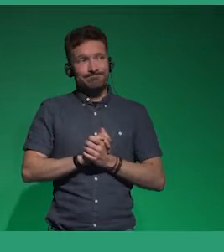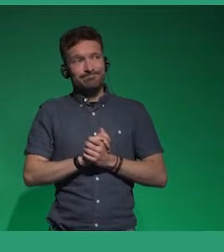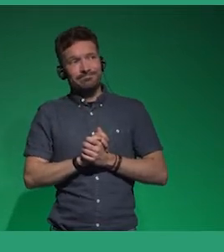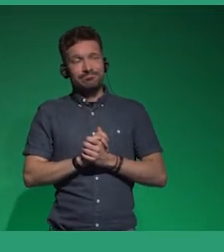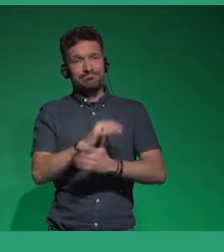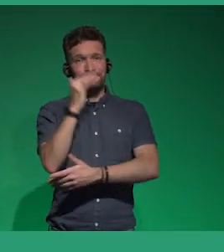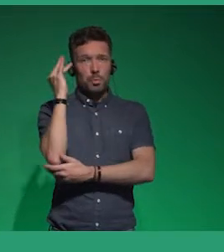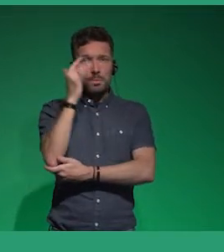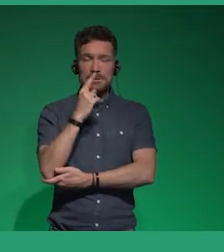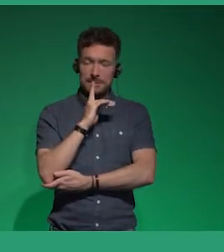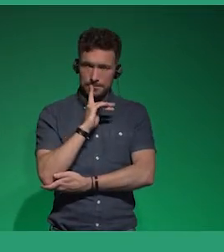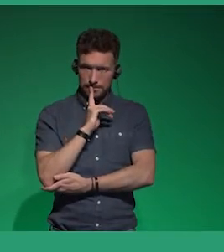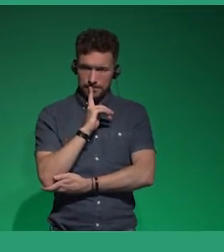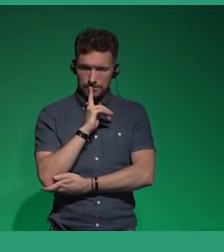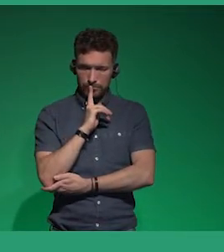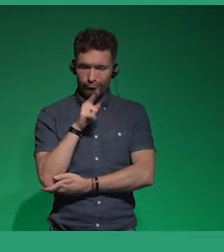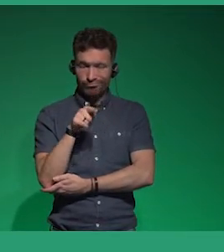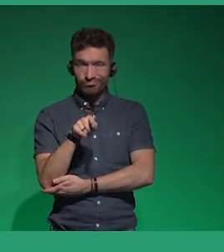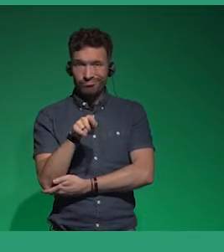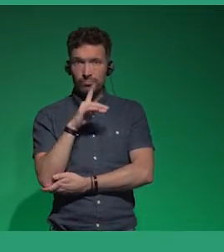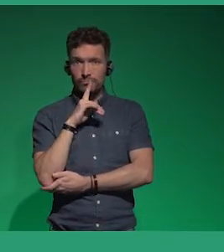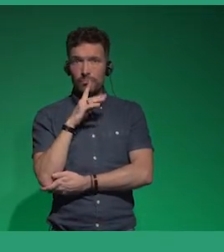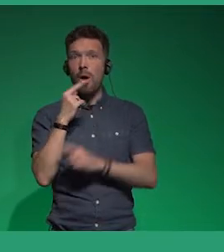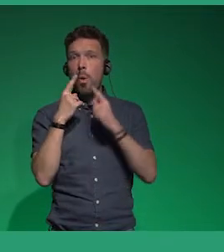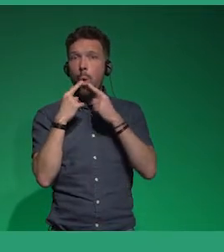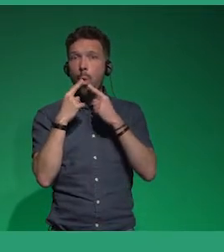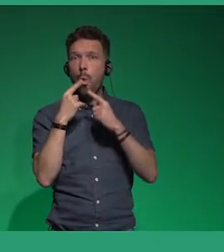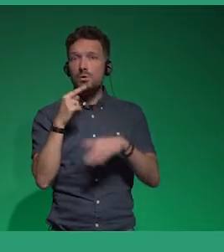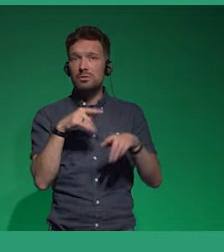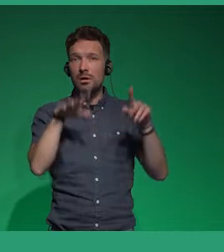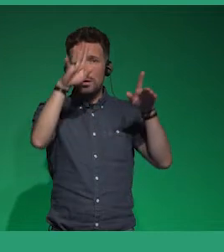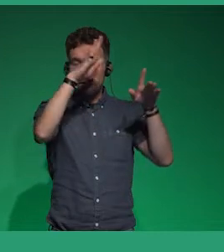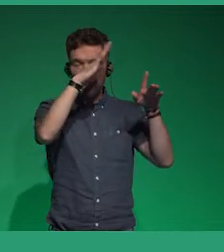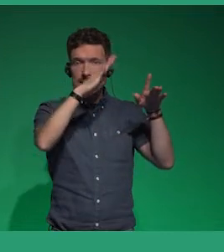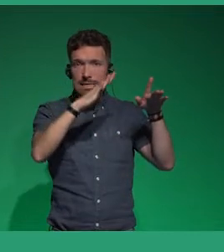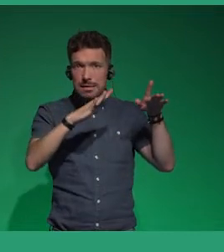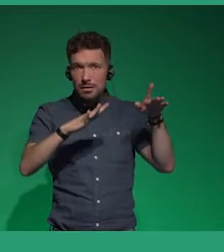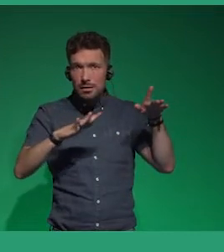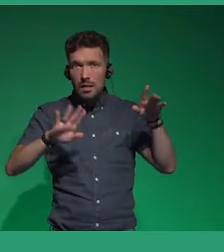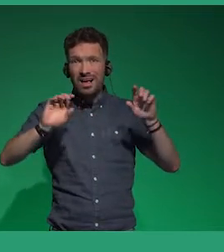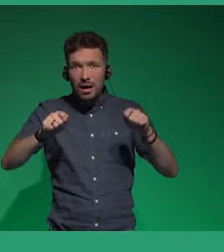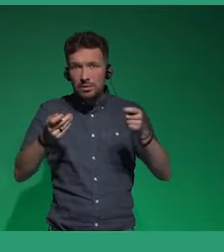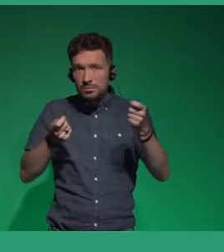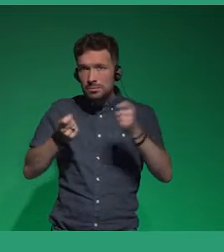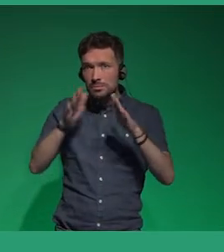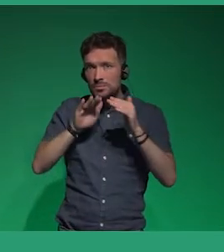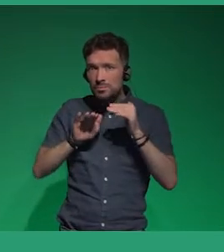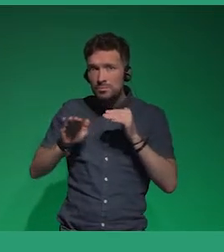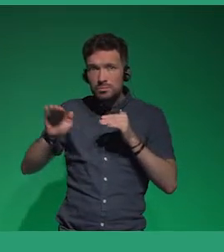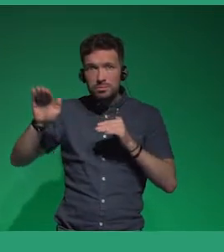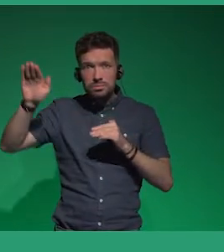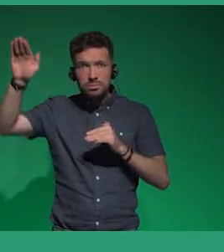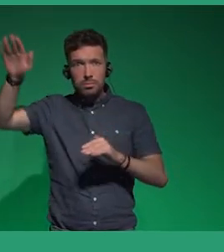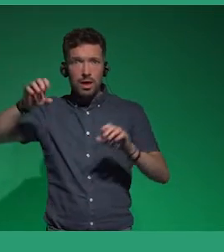side this red line up so that we avoid this trade-off? And we're in the middle